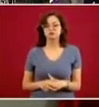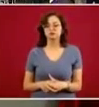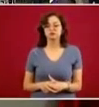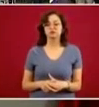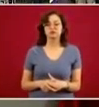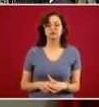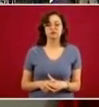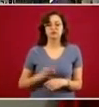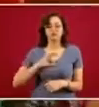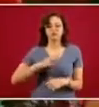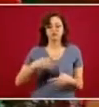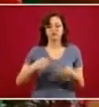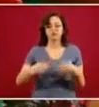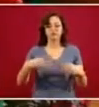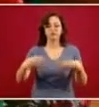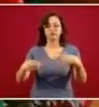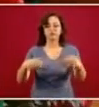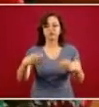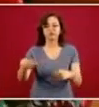Dr. Borja,